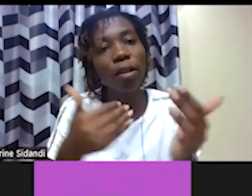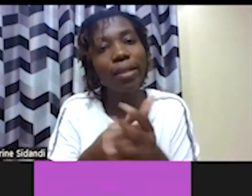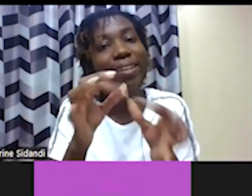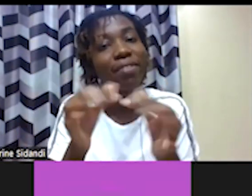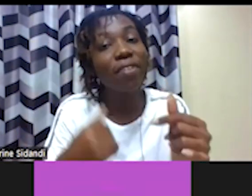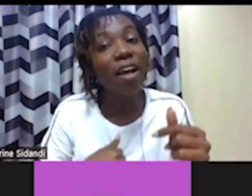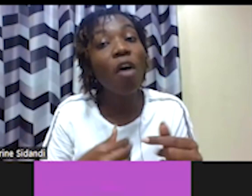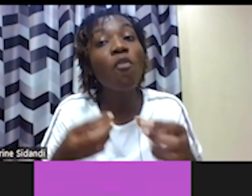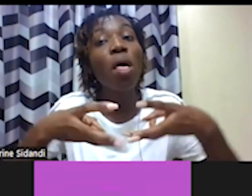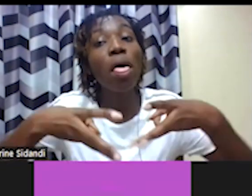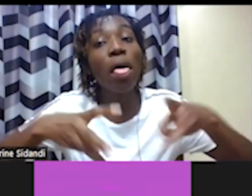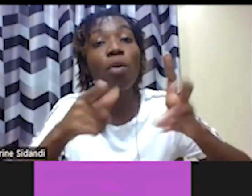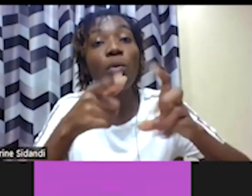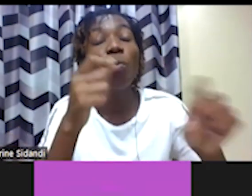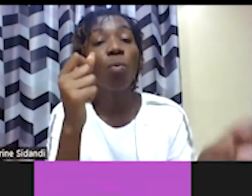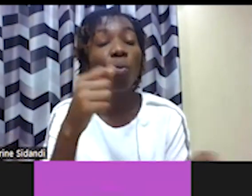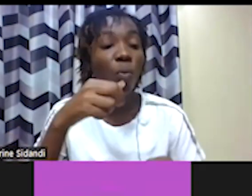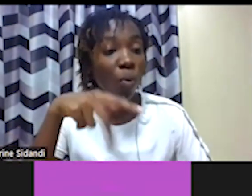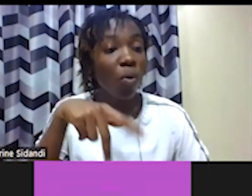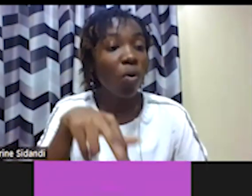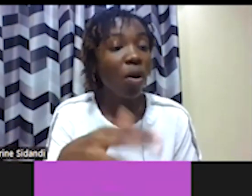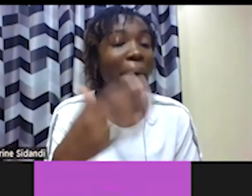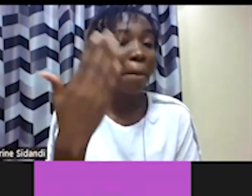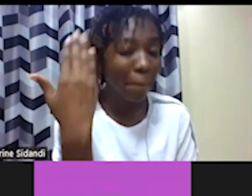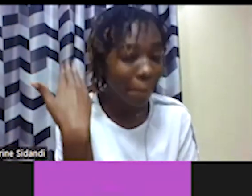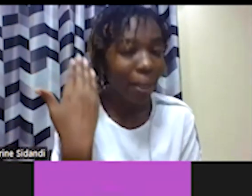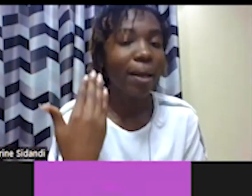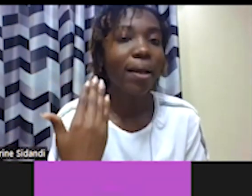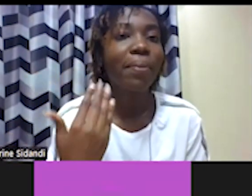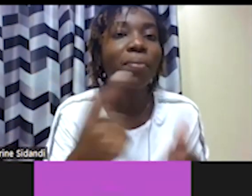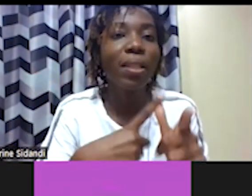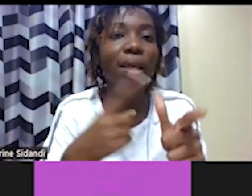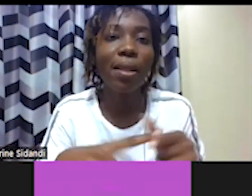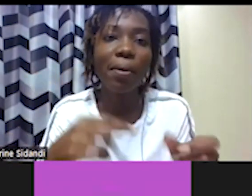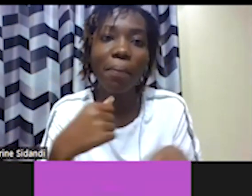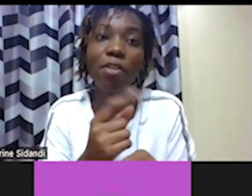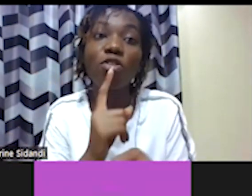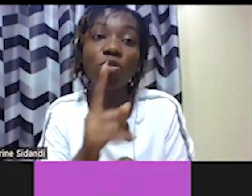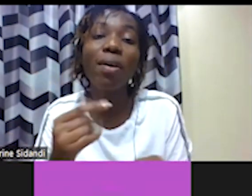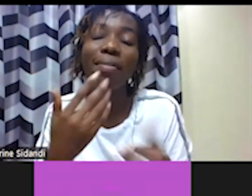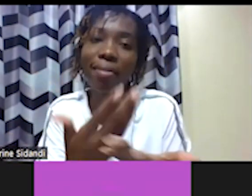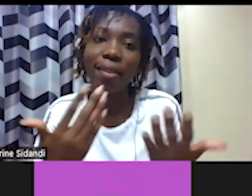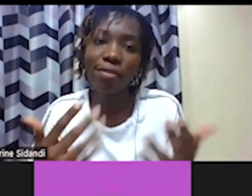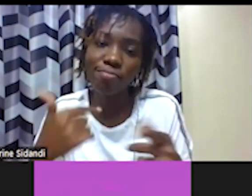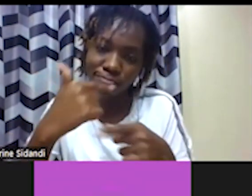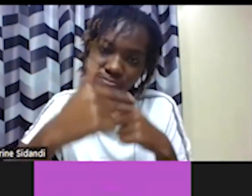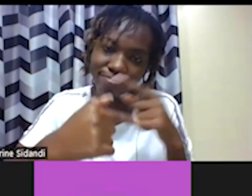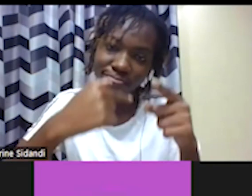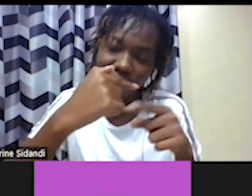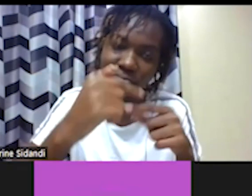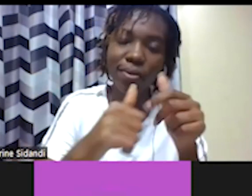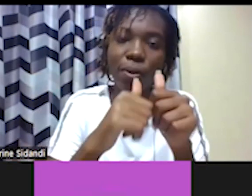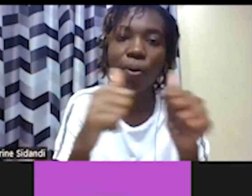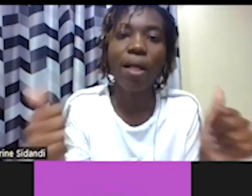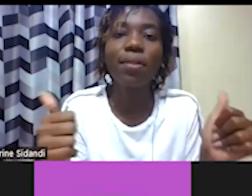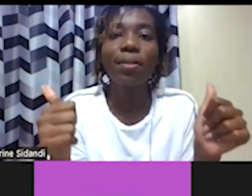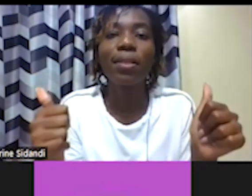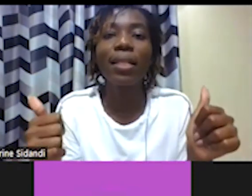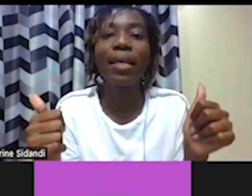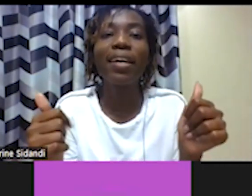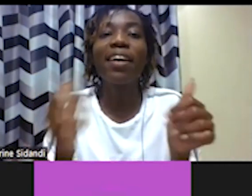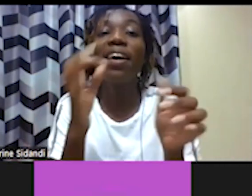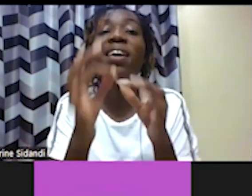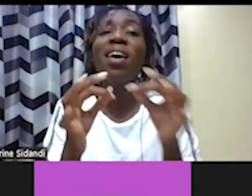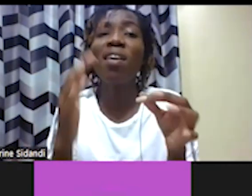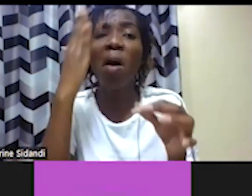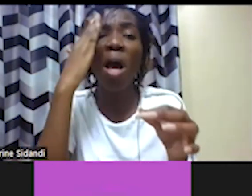way you can work behind their back and just ensure that things are moving, even just if they don't know, if they're